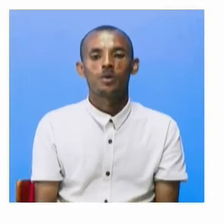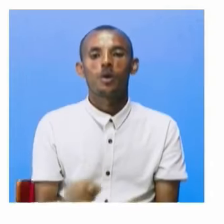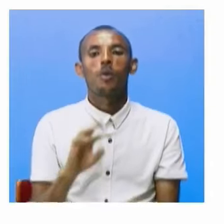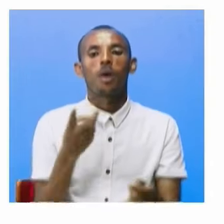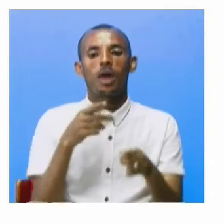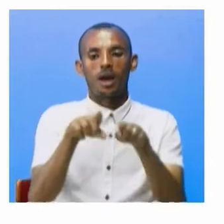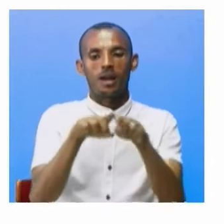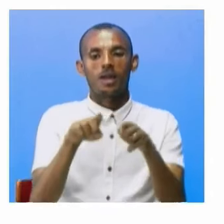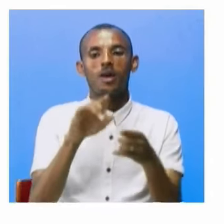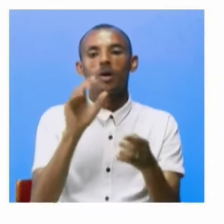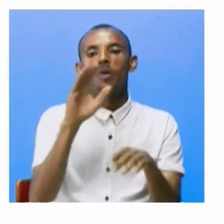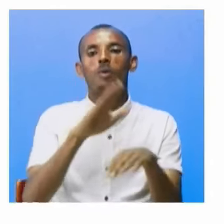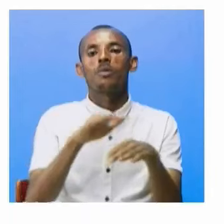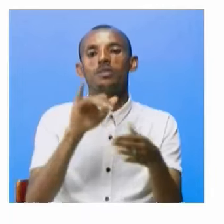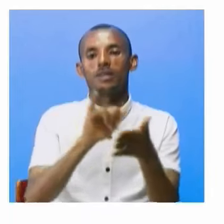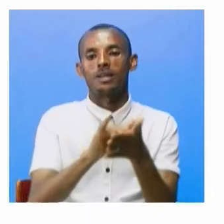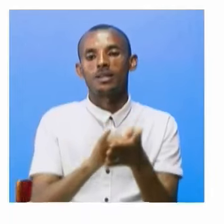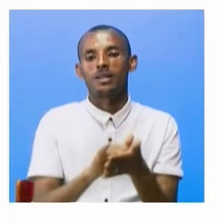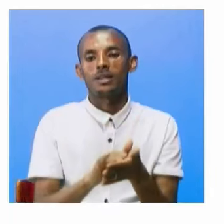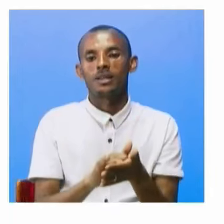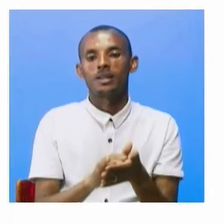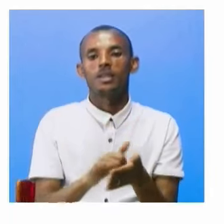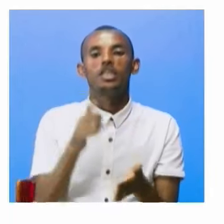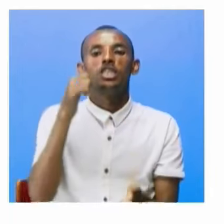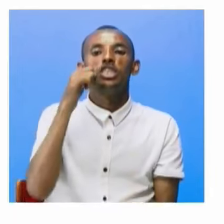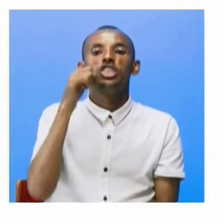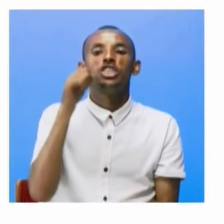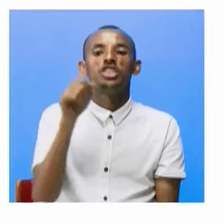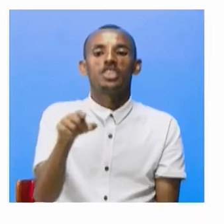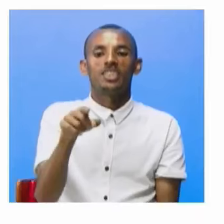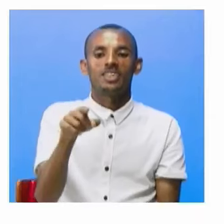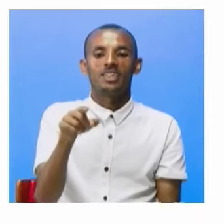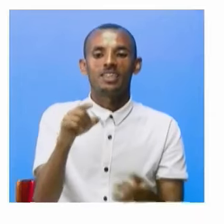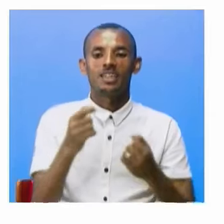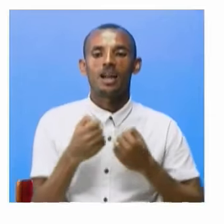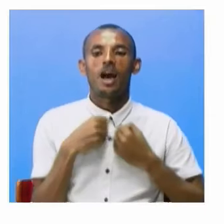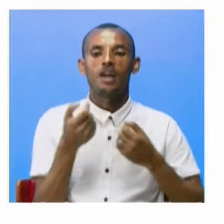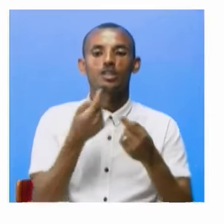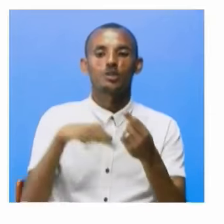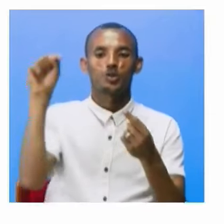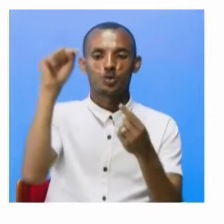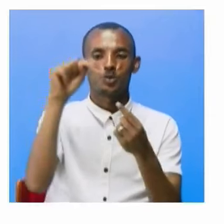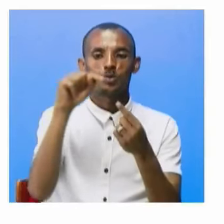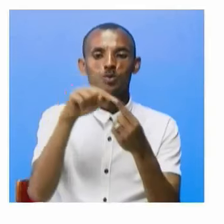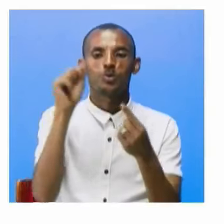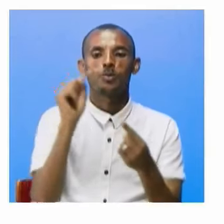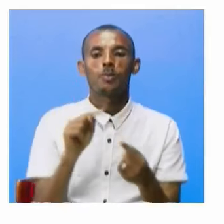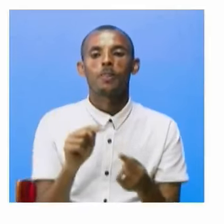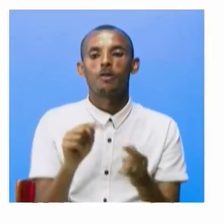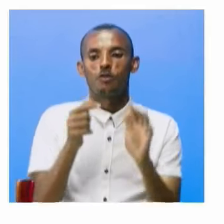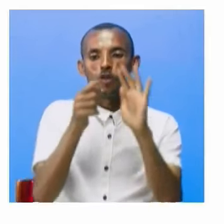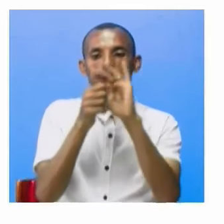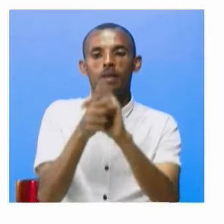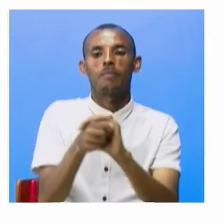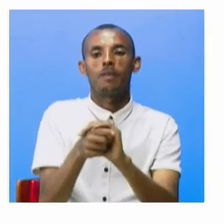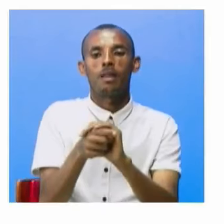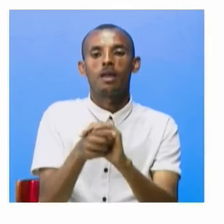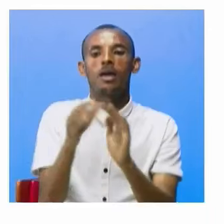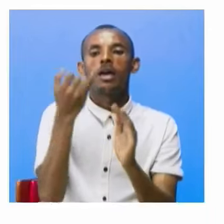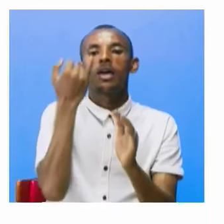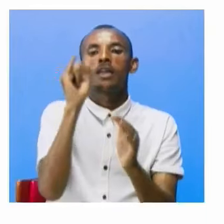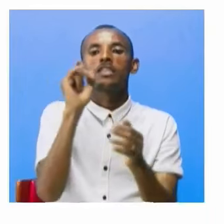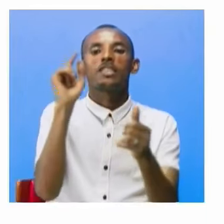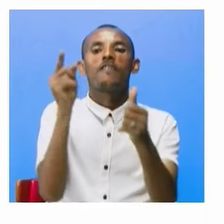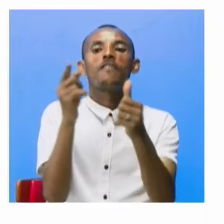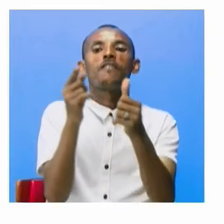Very good. Just like this. She has to, she has, for example, if the first